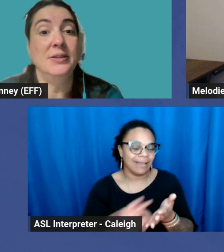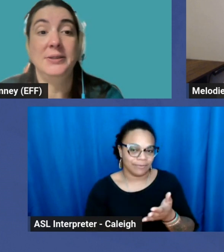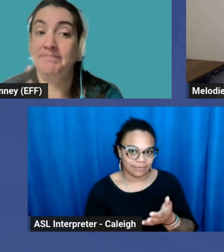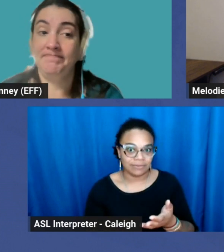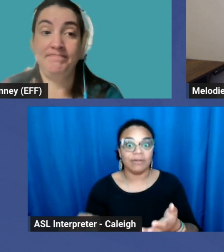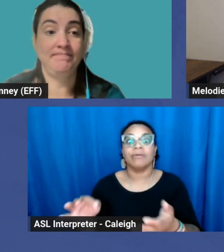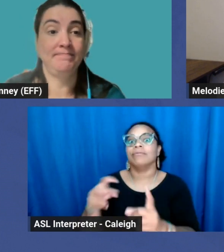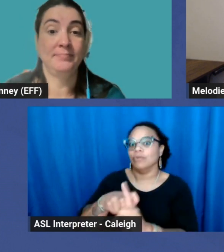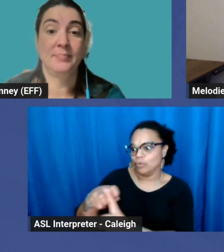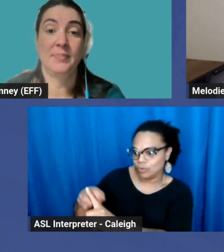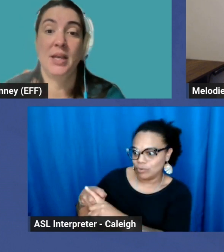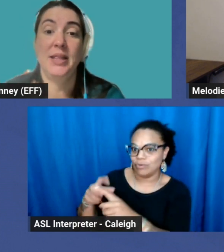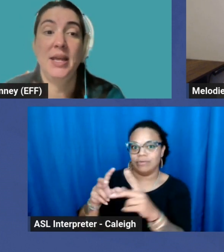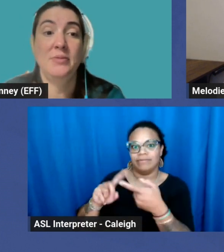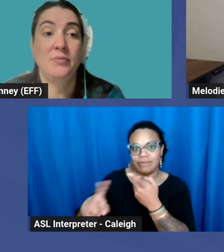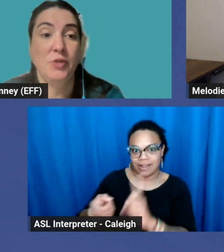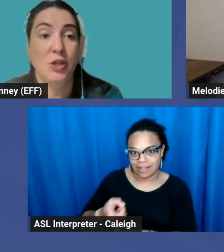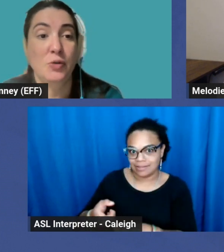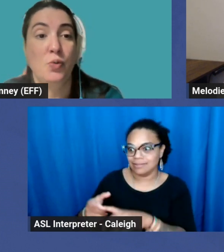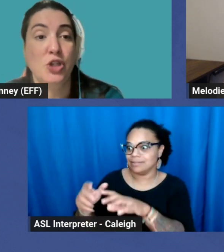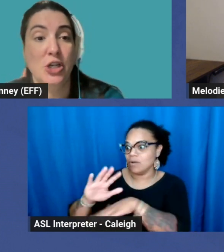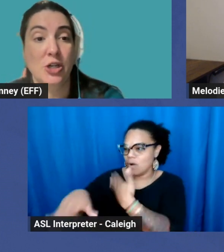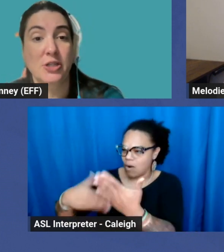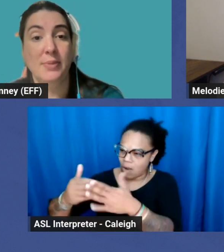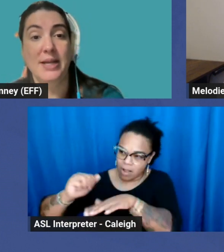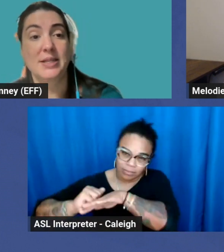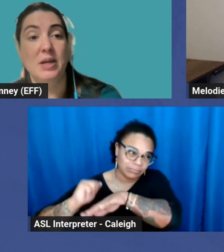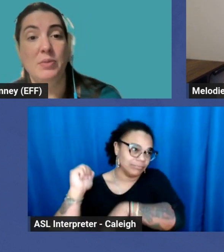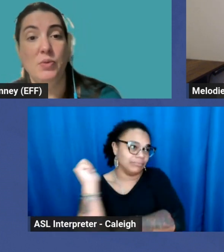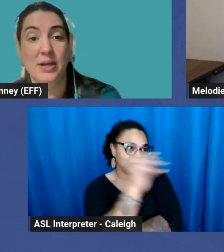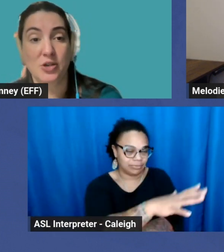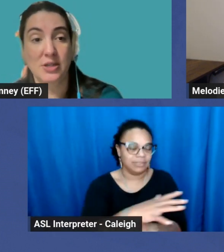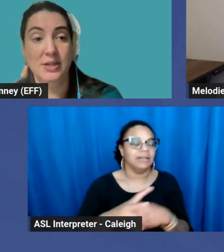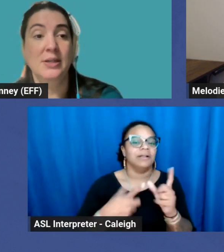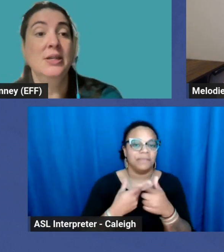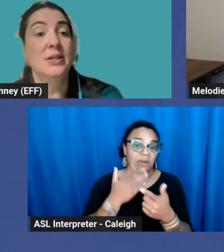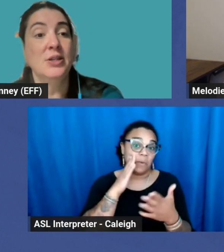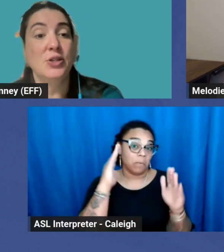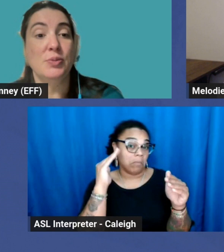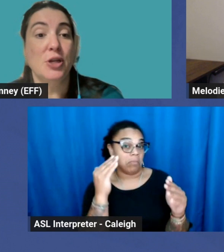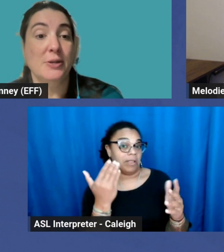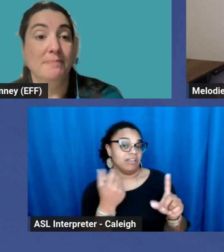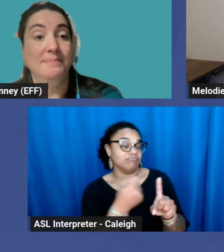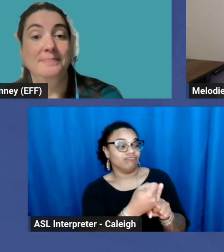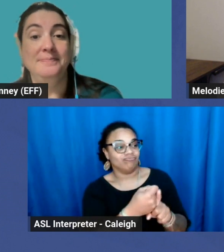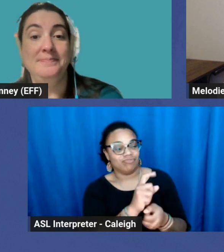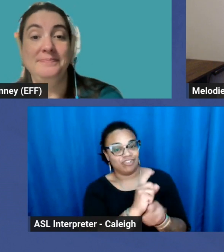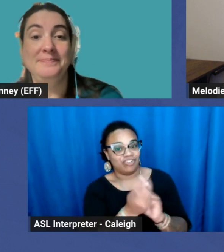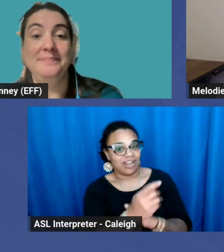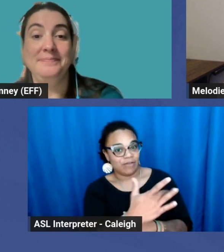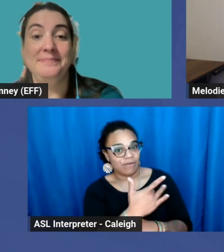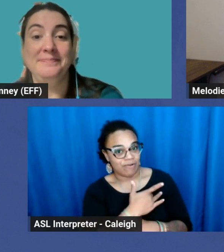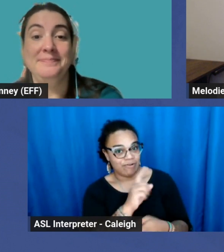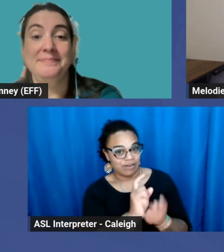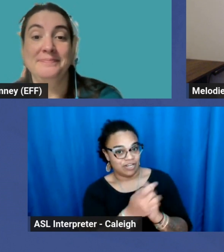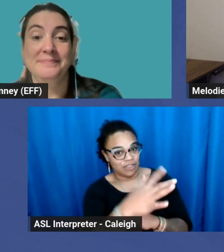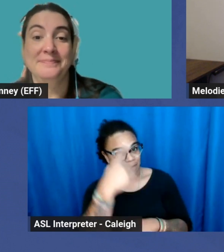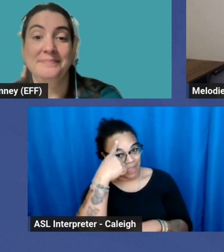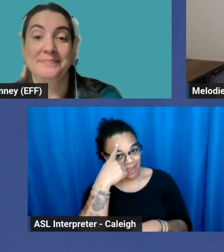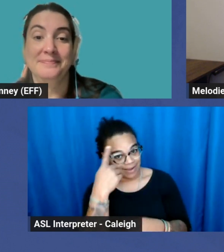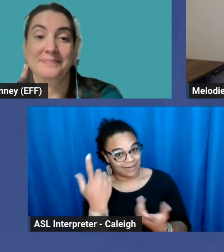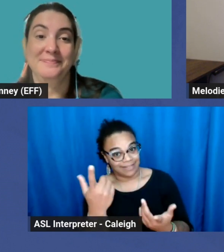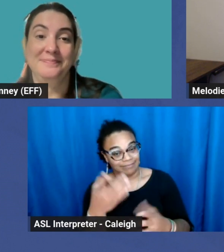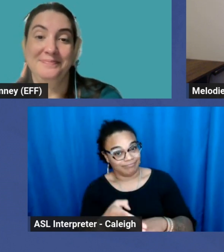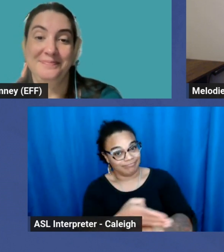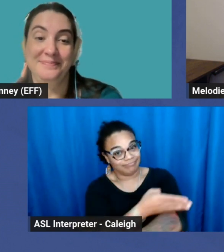things, and then, we'll change hearts and minds, and maybe we can actually do some good. Yeah, absolutely.